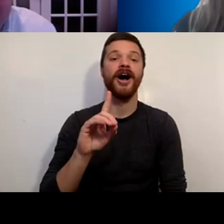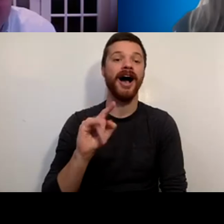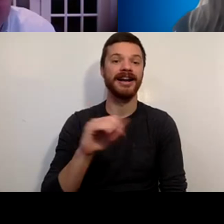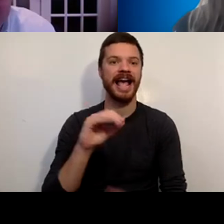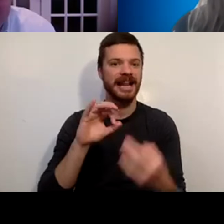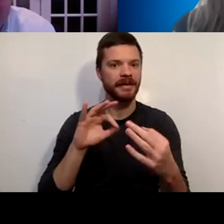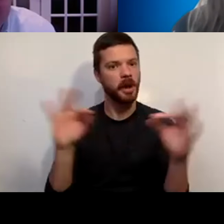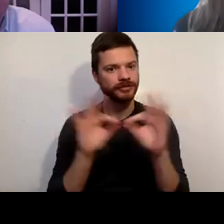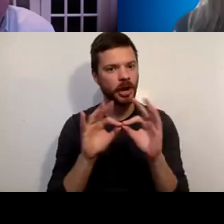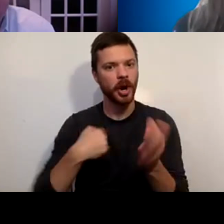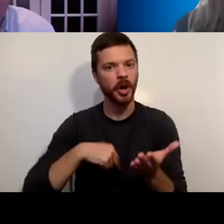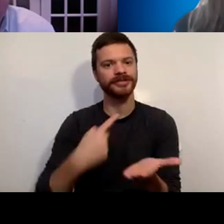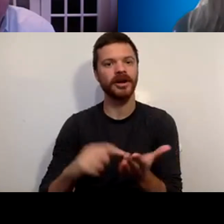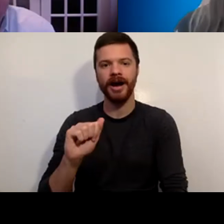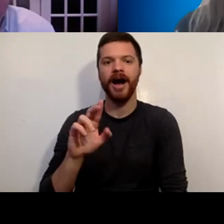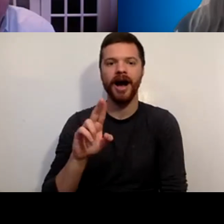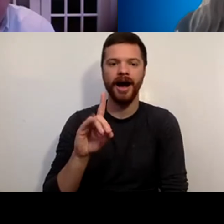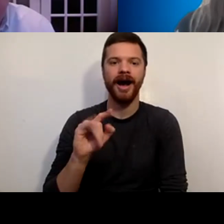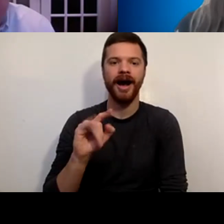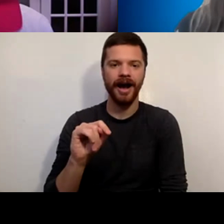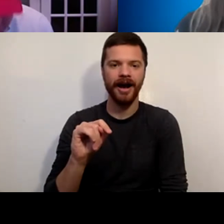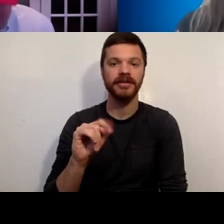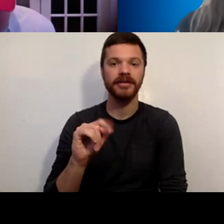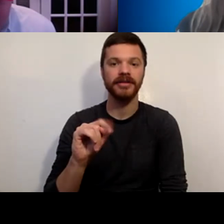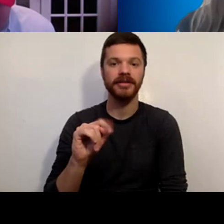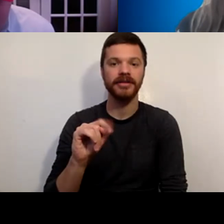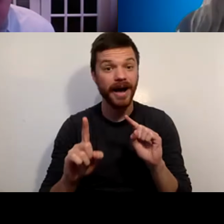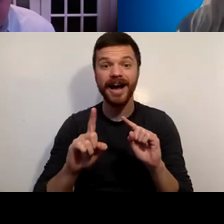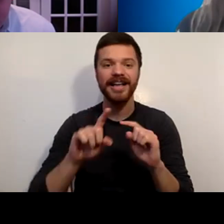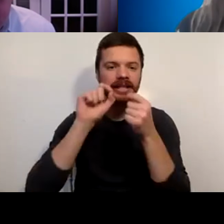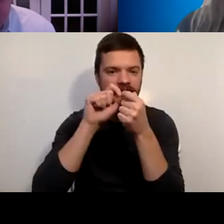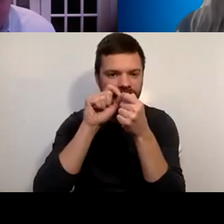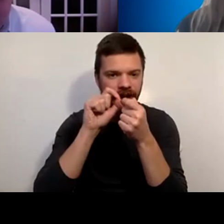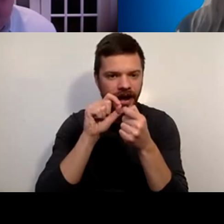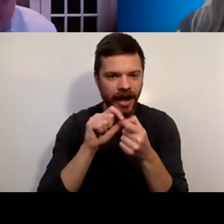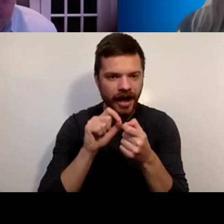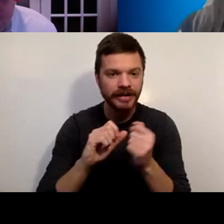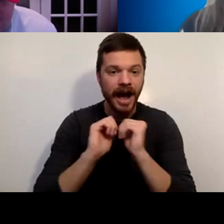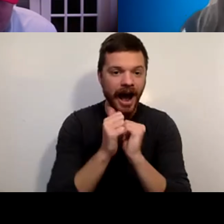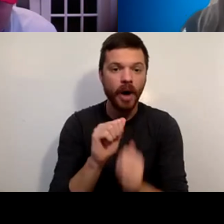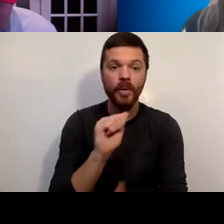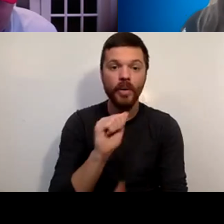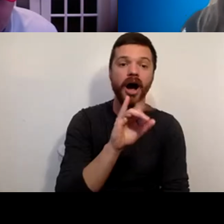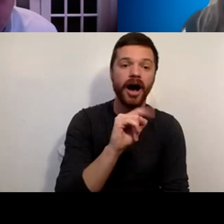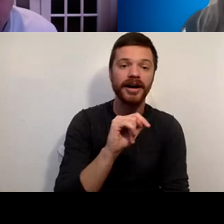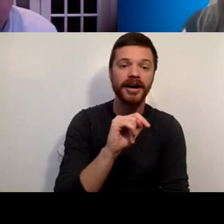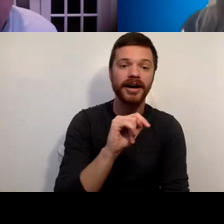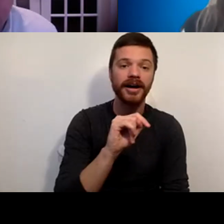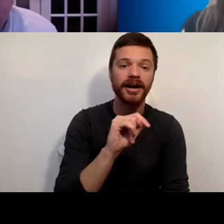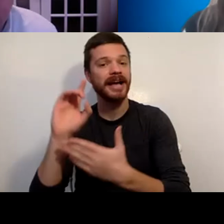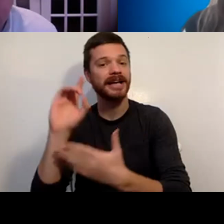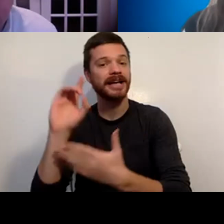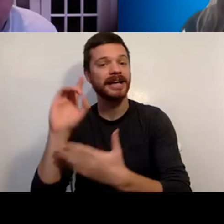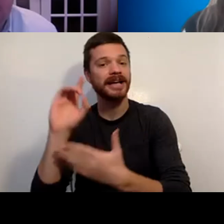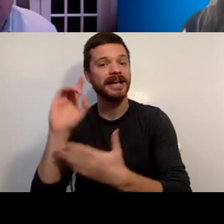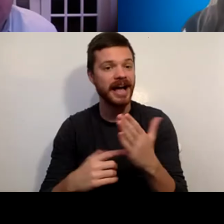feedback, but the devil is in the details about how audit and feedback is designed. And Byron